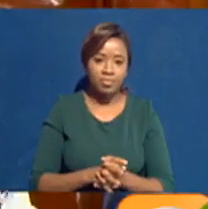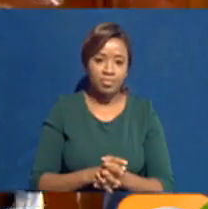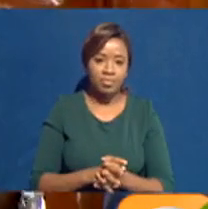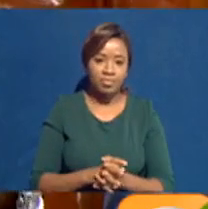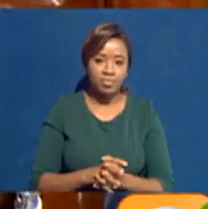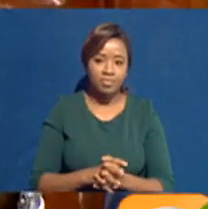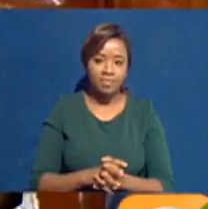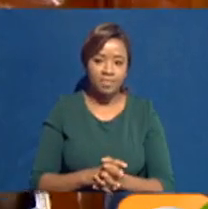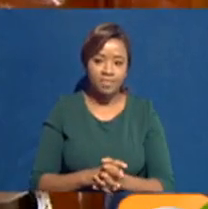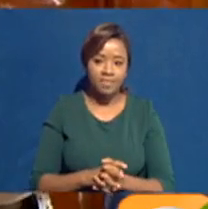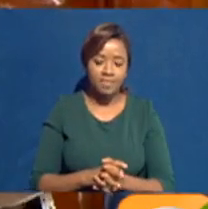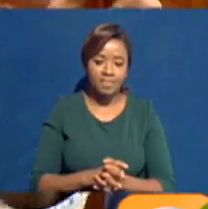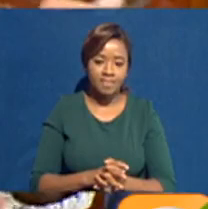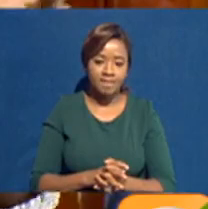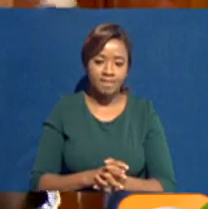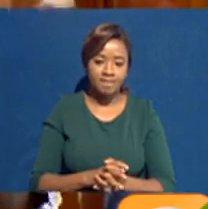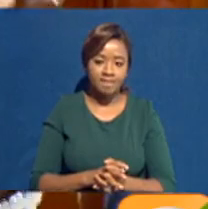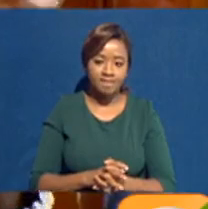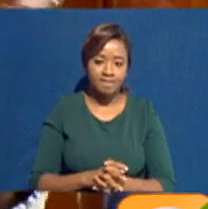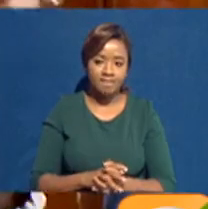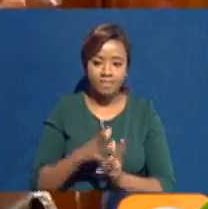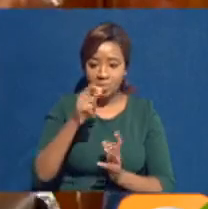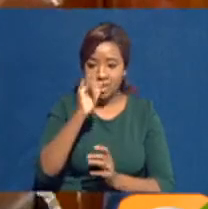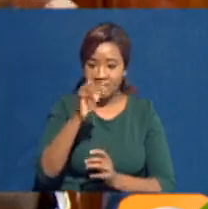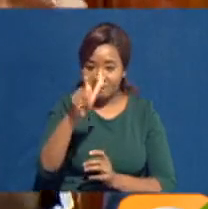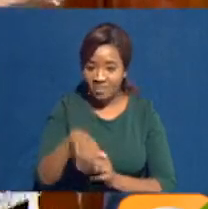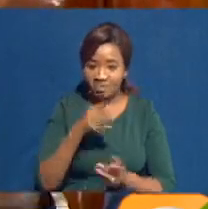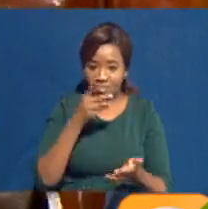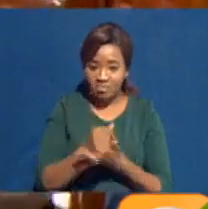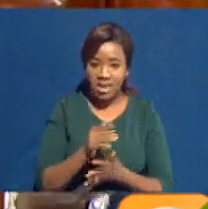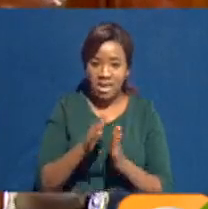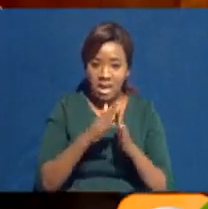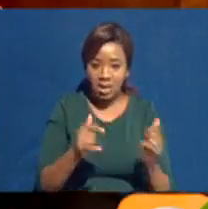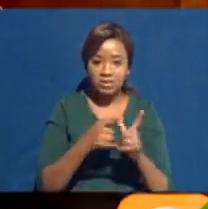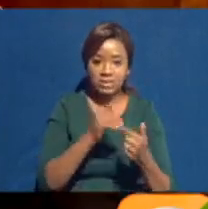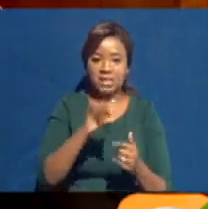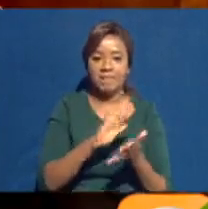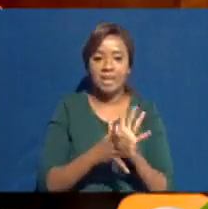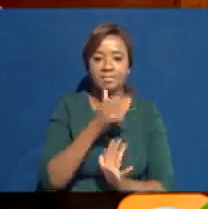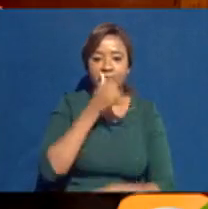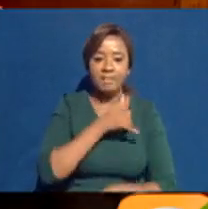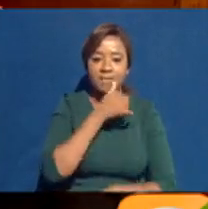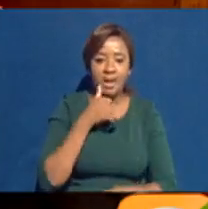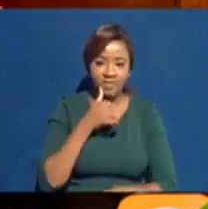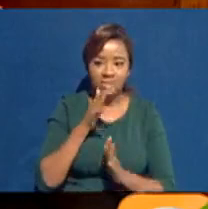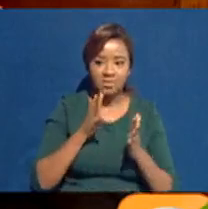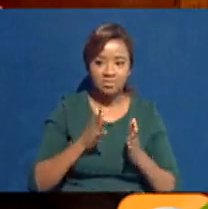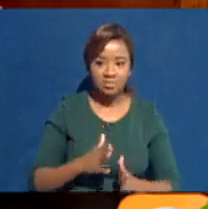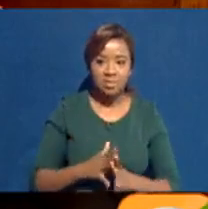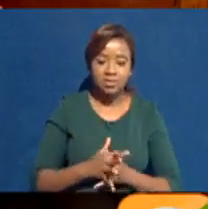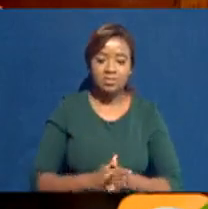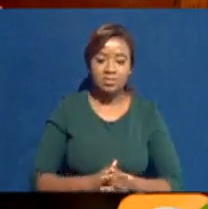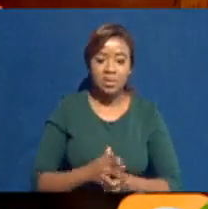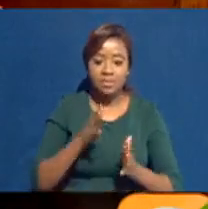privately owned homes? Because the moment somebody buys a house there, it becomes a private property. The ratio